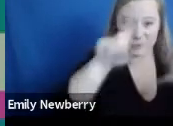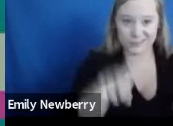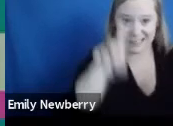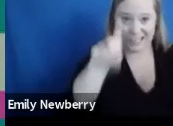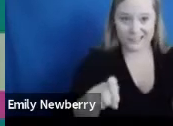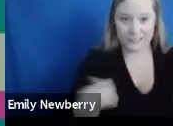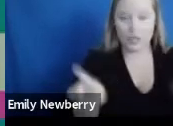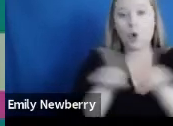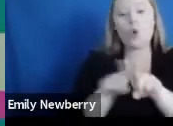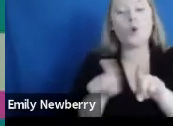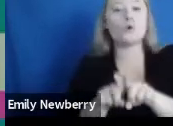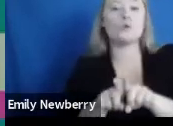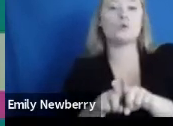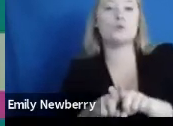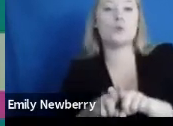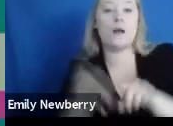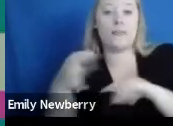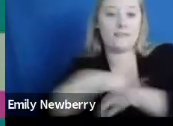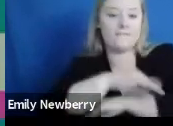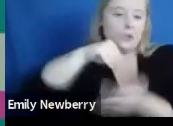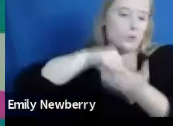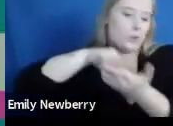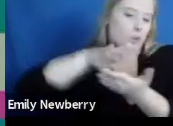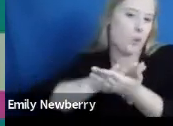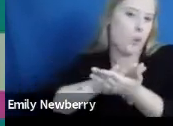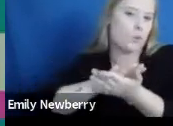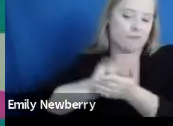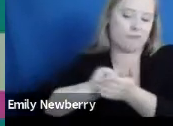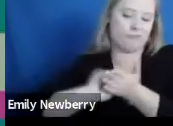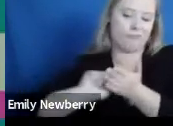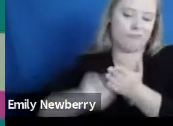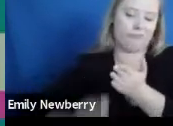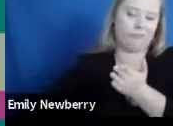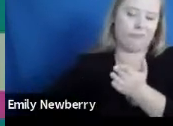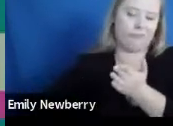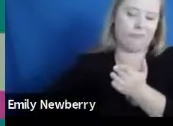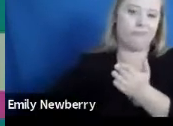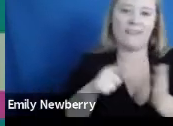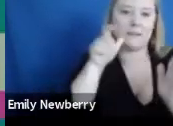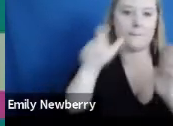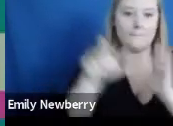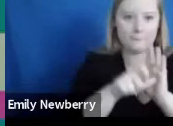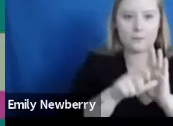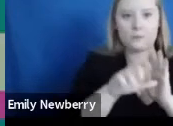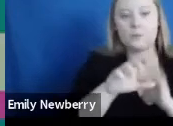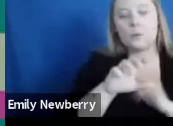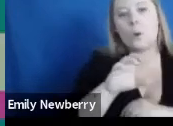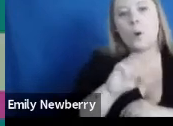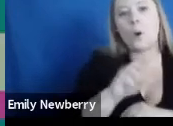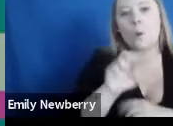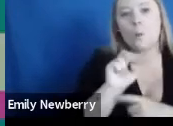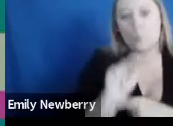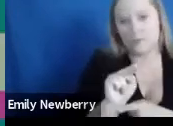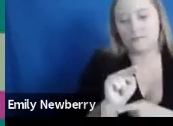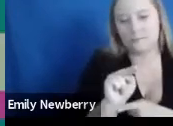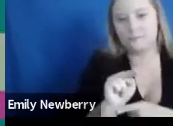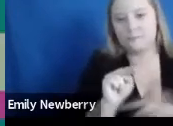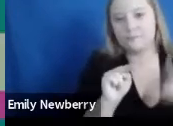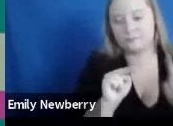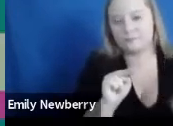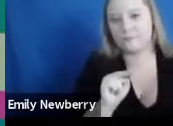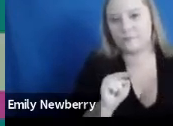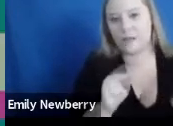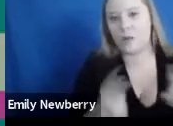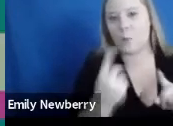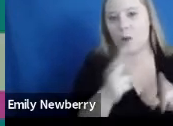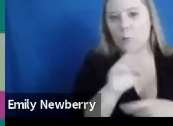as the field notes from the people that are out doing it. This is a picture of Owen Lofton here at one of the wells. I